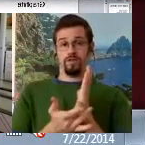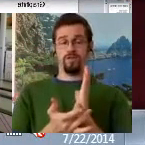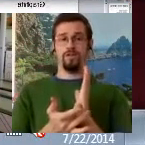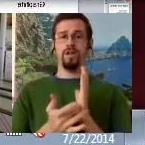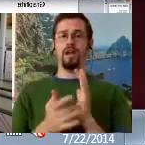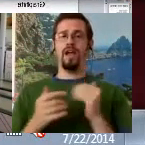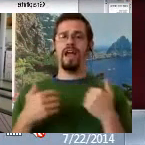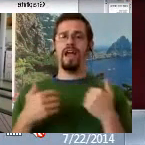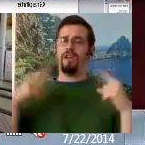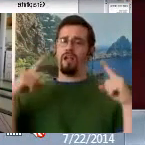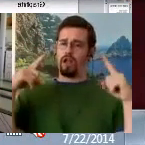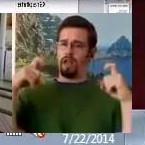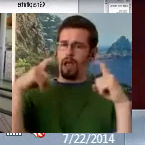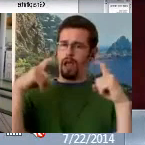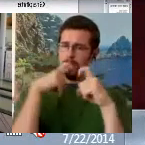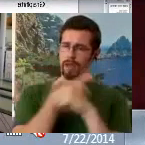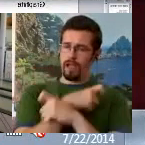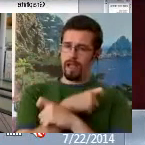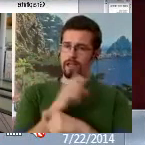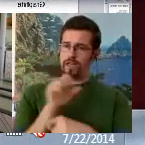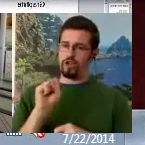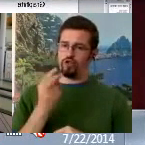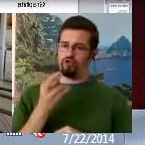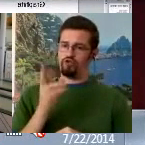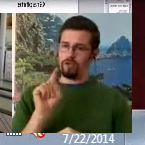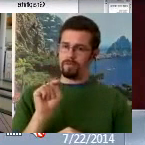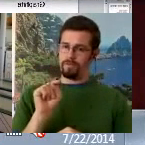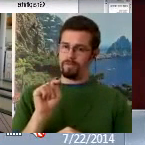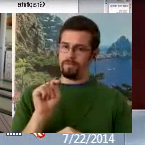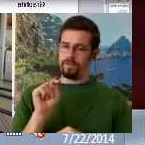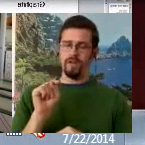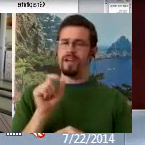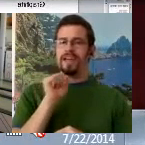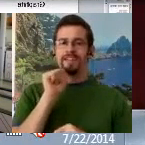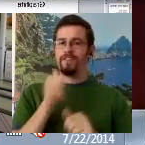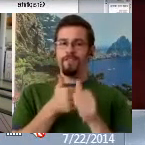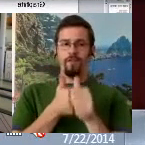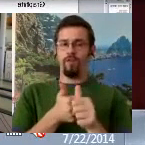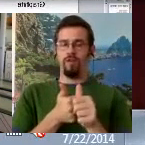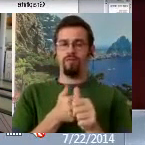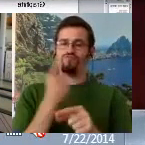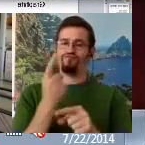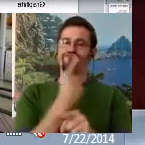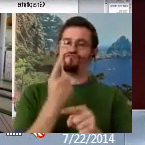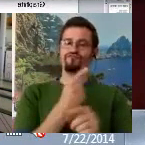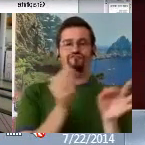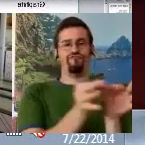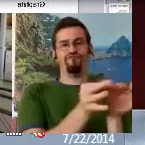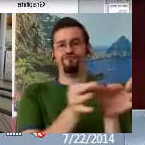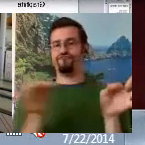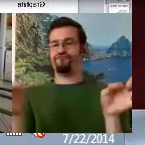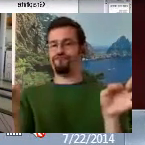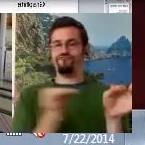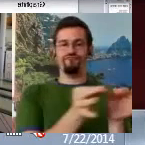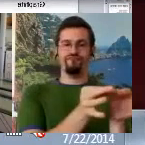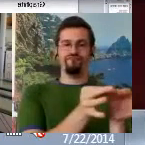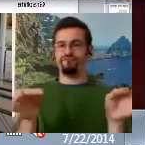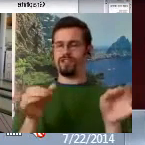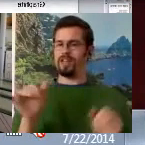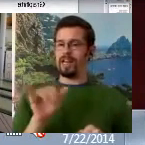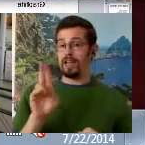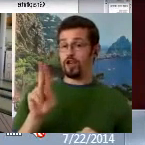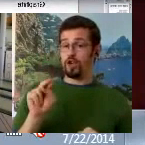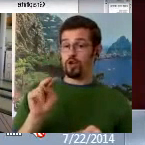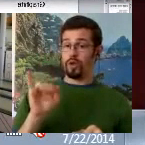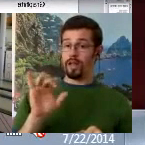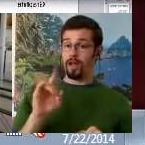complex scripts that don't follow normal rules for the other scripts that are in Unicode and the other scripts that